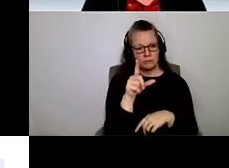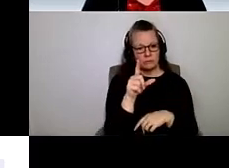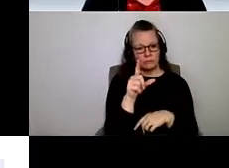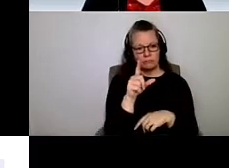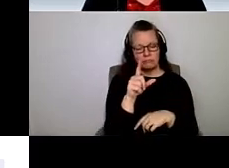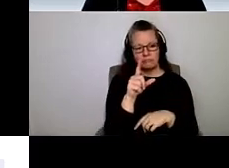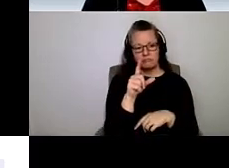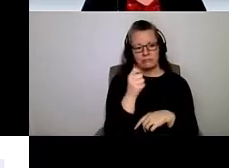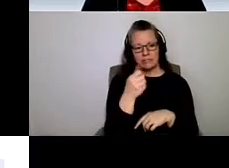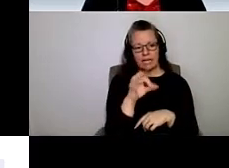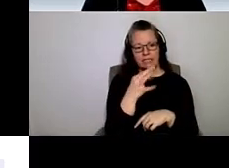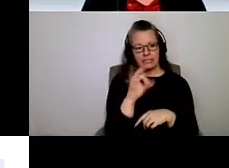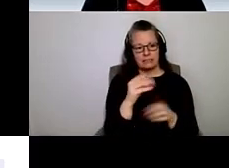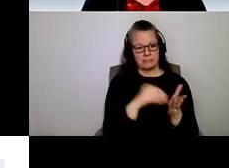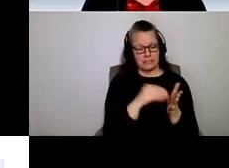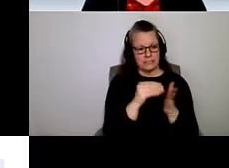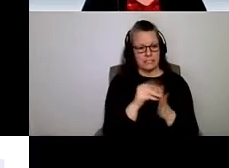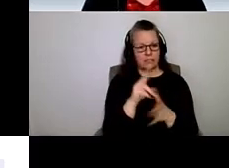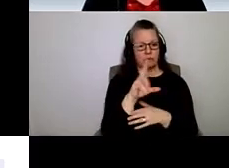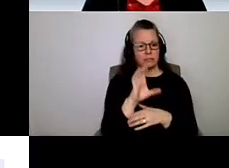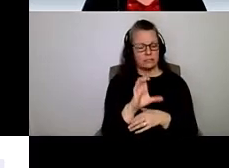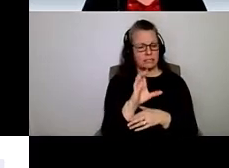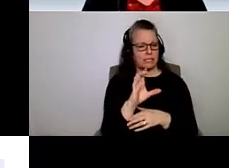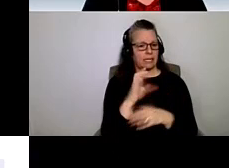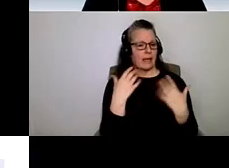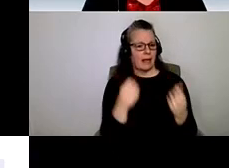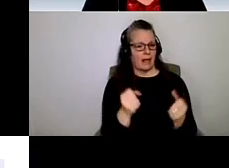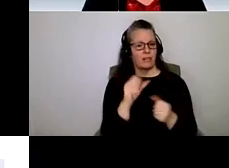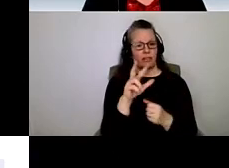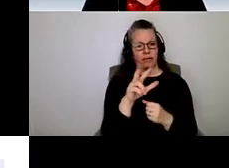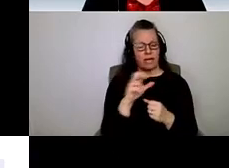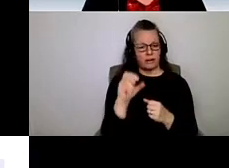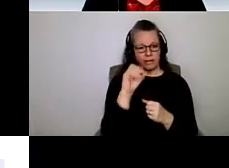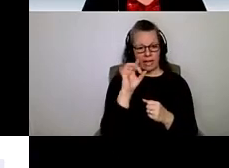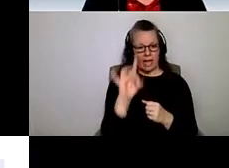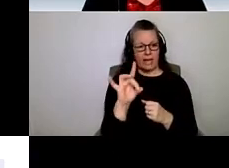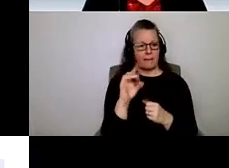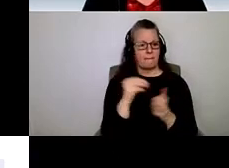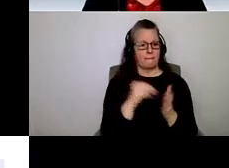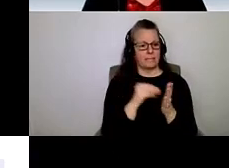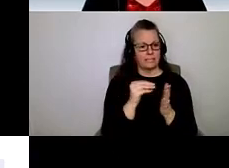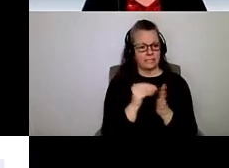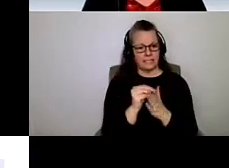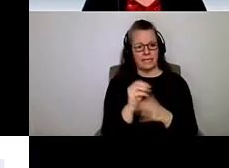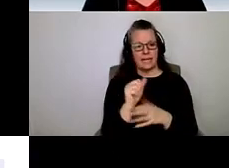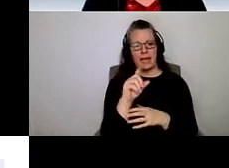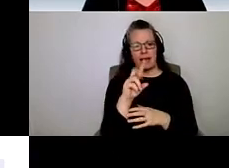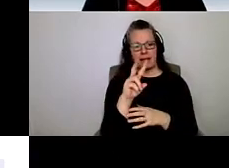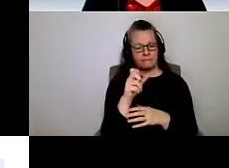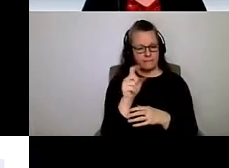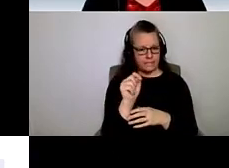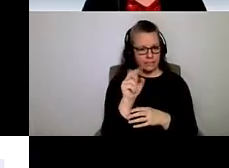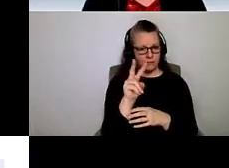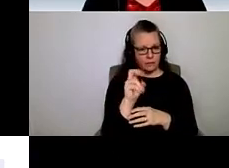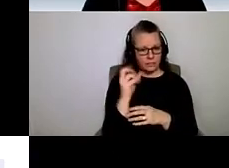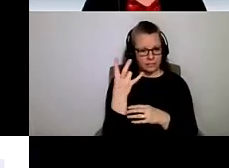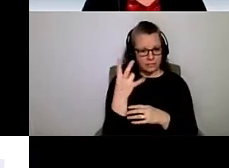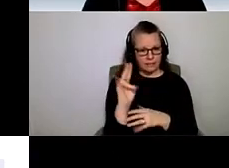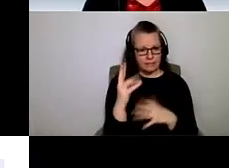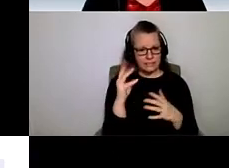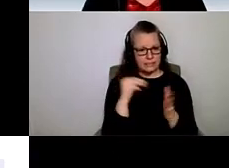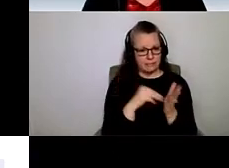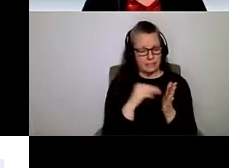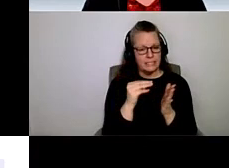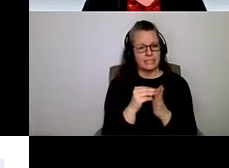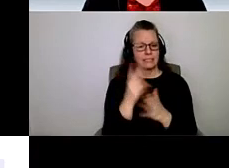Health 308 million, Advent Health 217 million. So we're seeing that swing back.